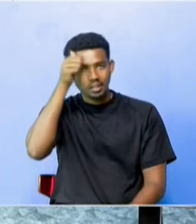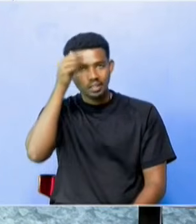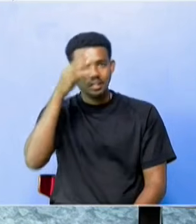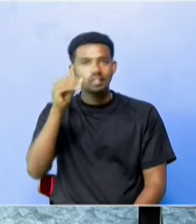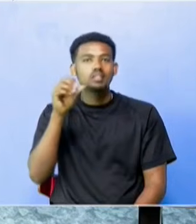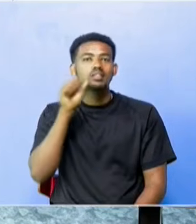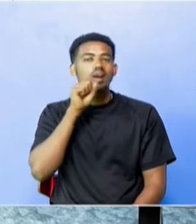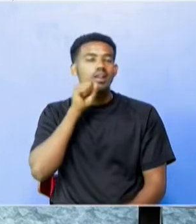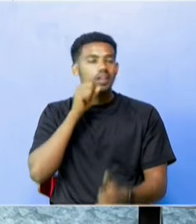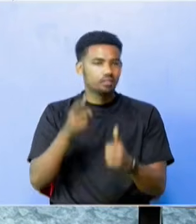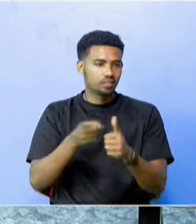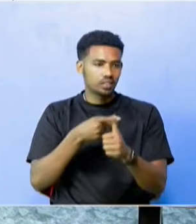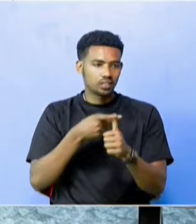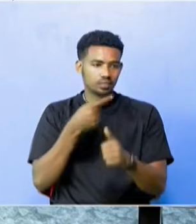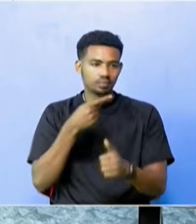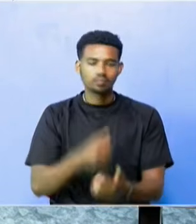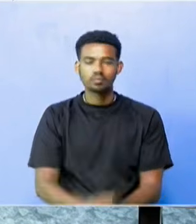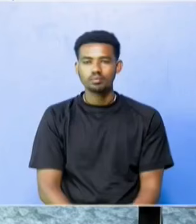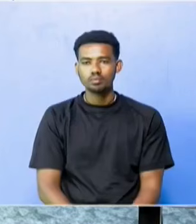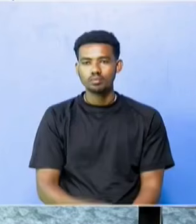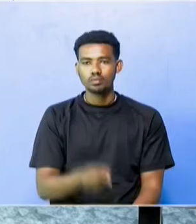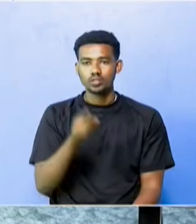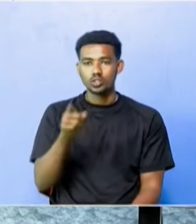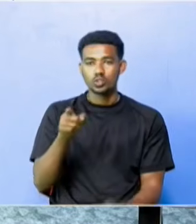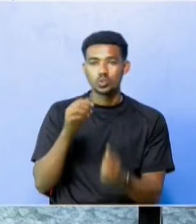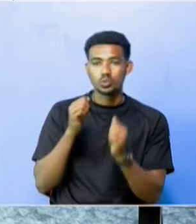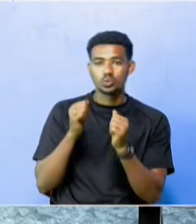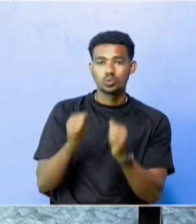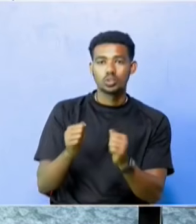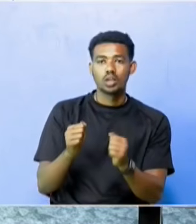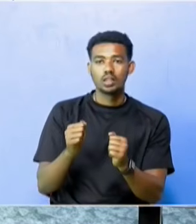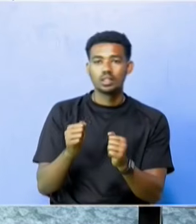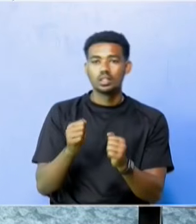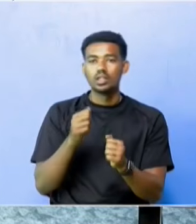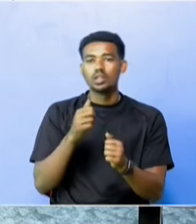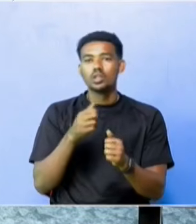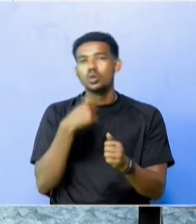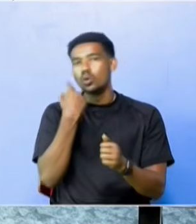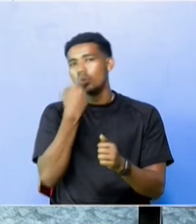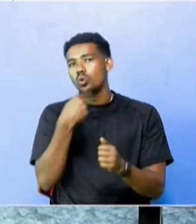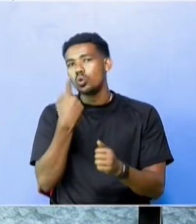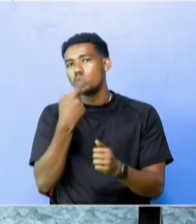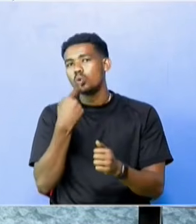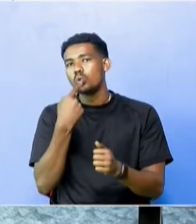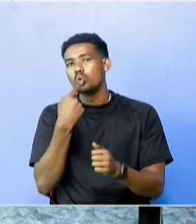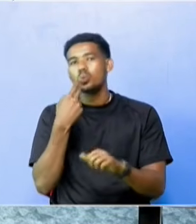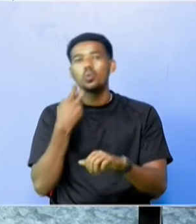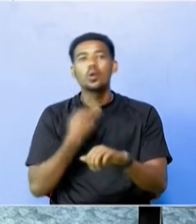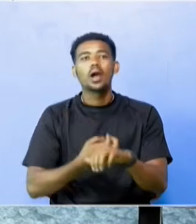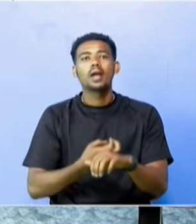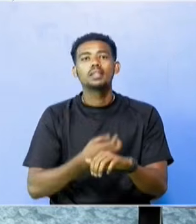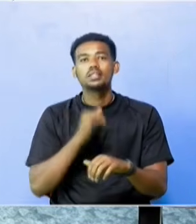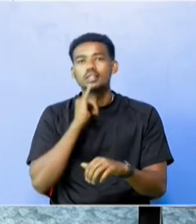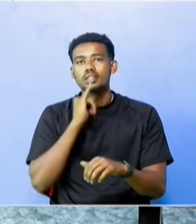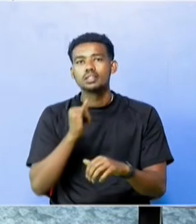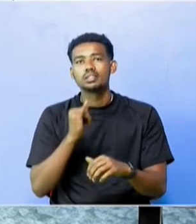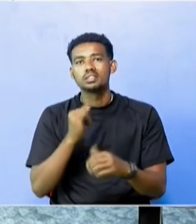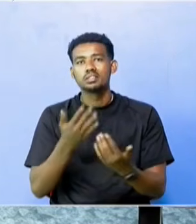All right? You can say, who is heavier than these two? Or whose weight is